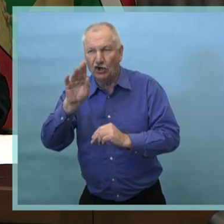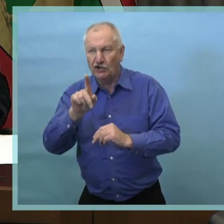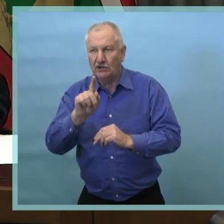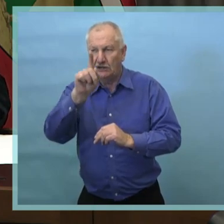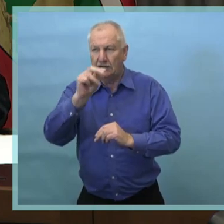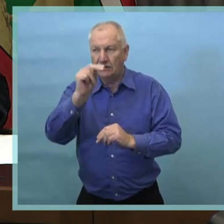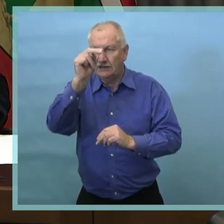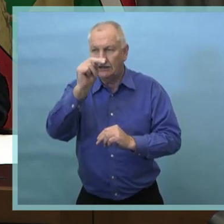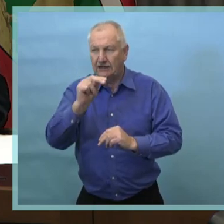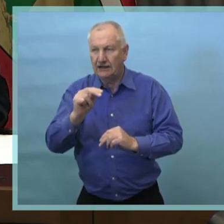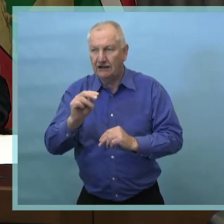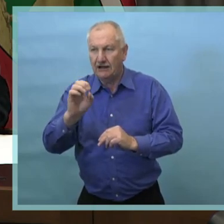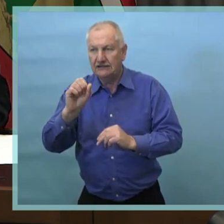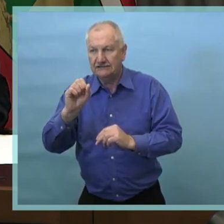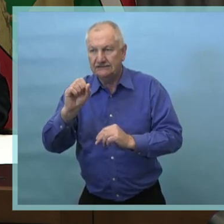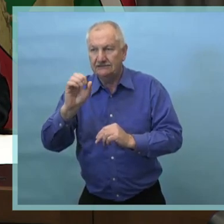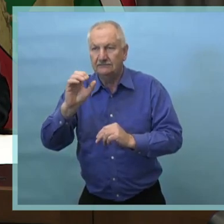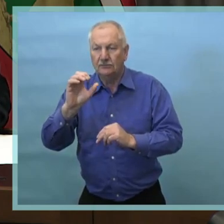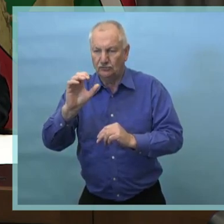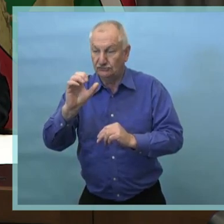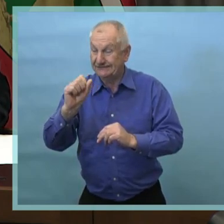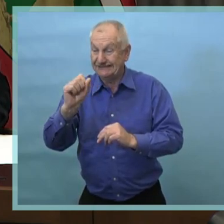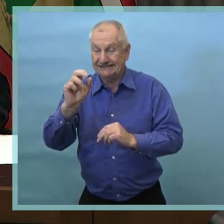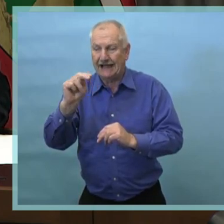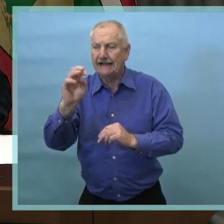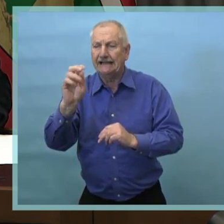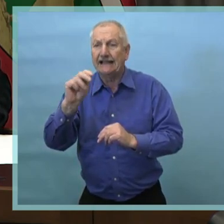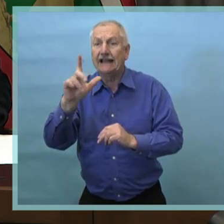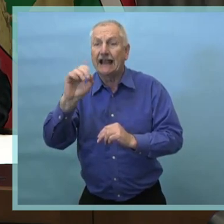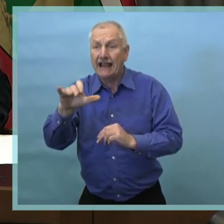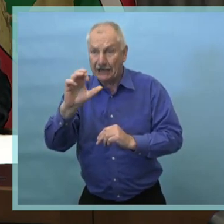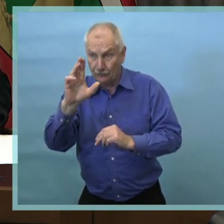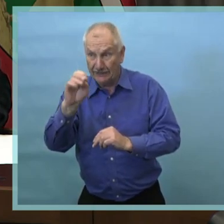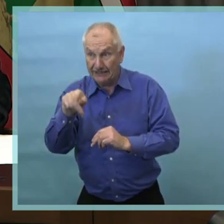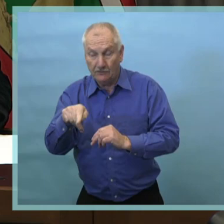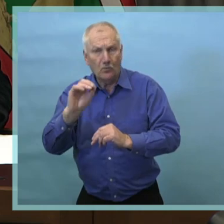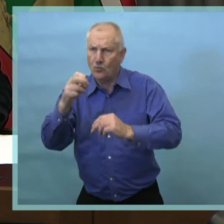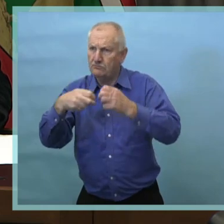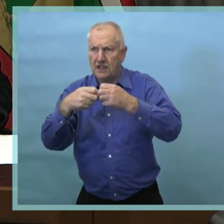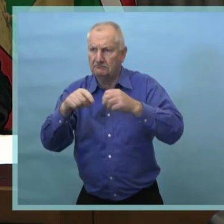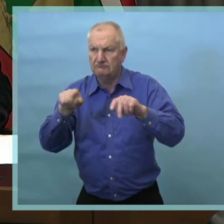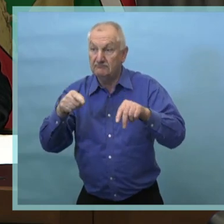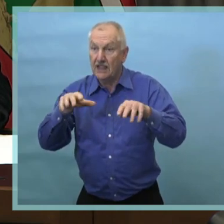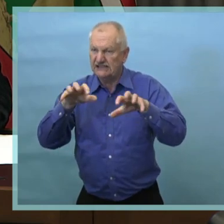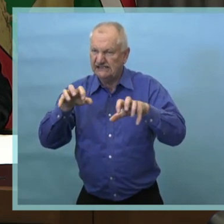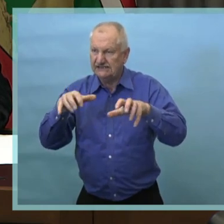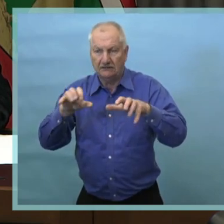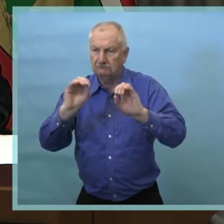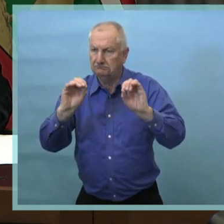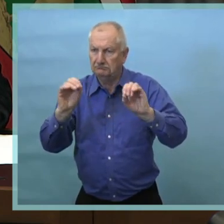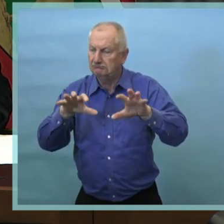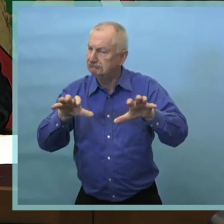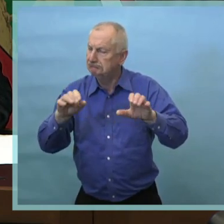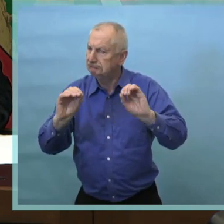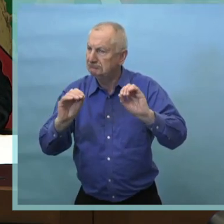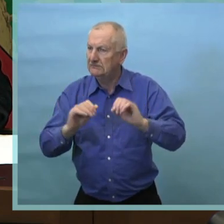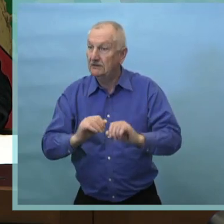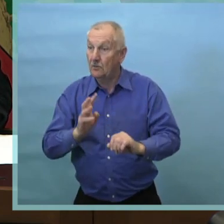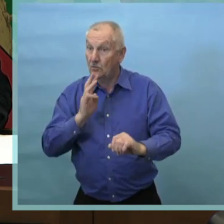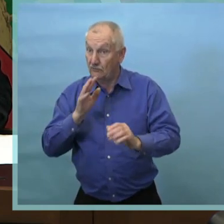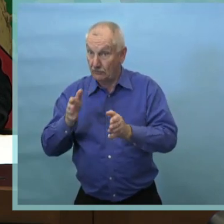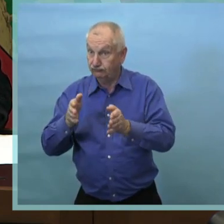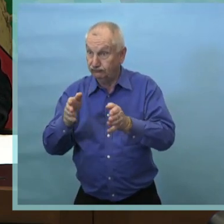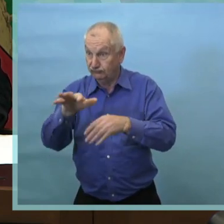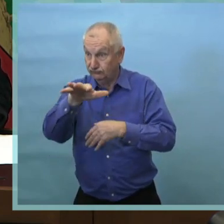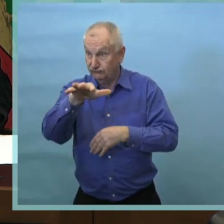no ice dam issues currently, and the Red River, including the Netley Creek Bend, which is where we